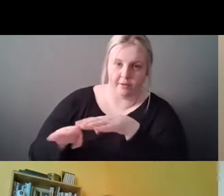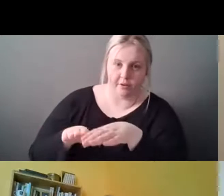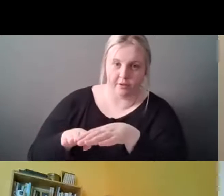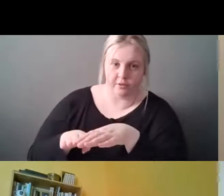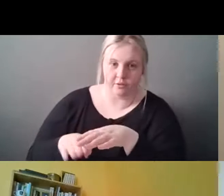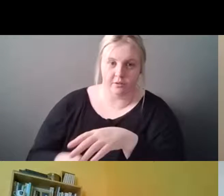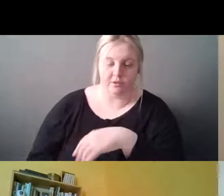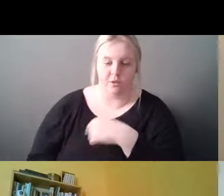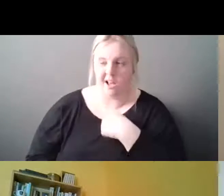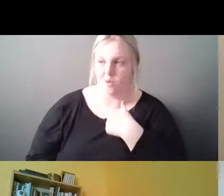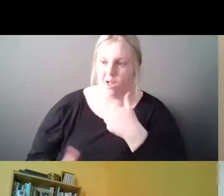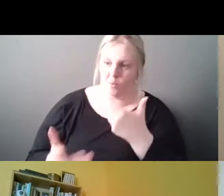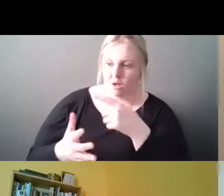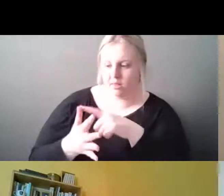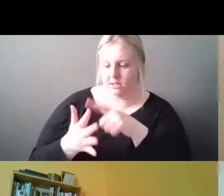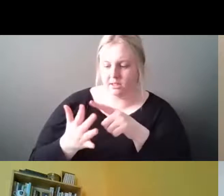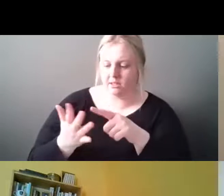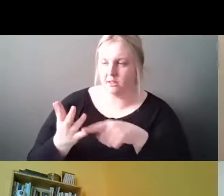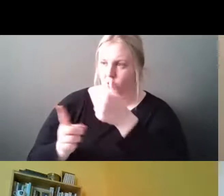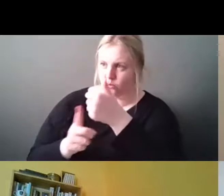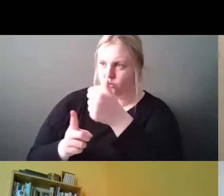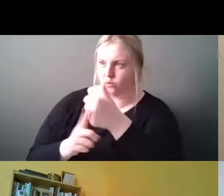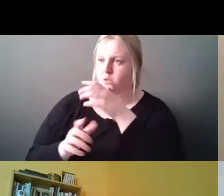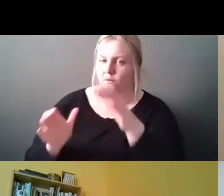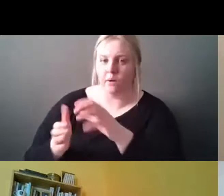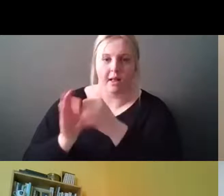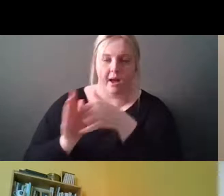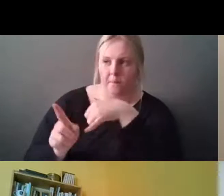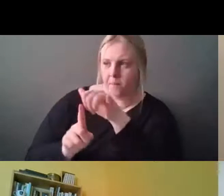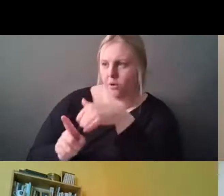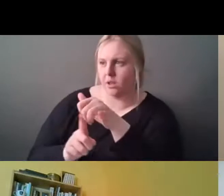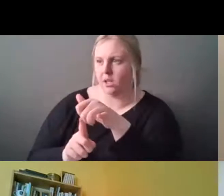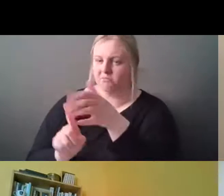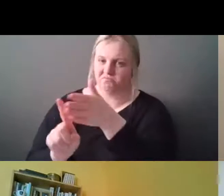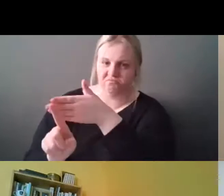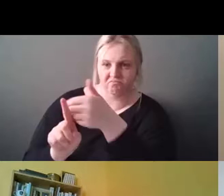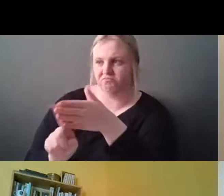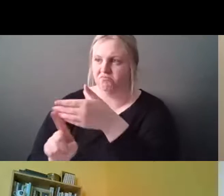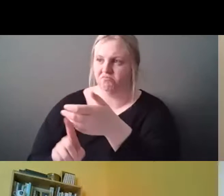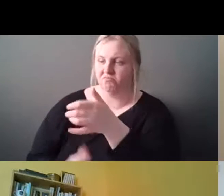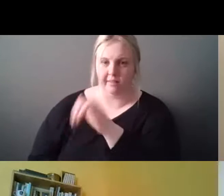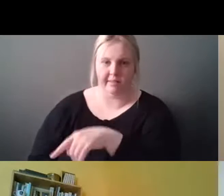do what you want in a very coercive and hurtful manner.